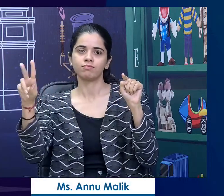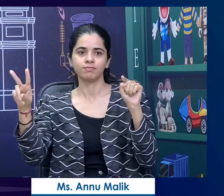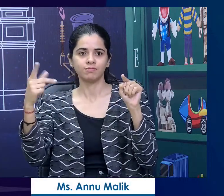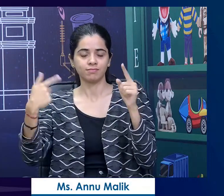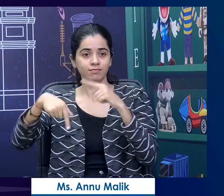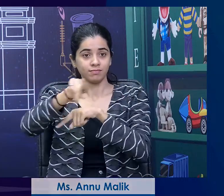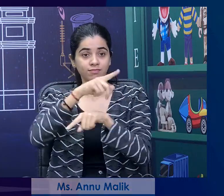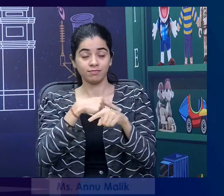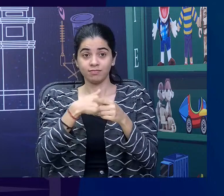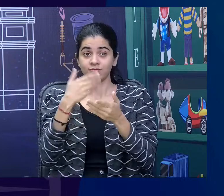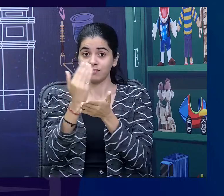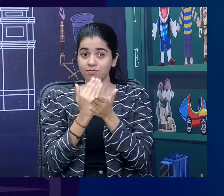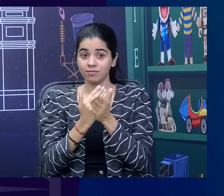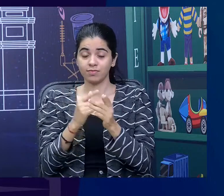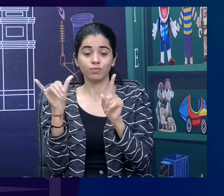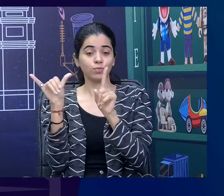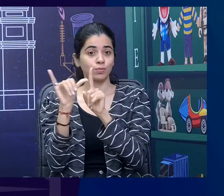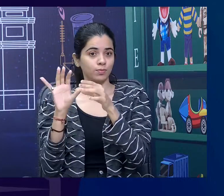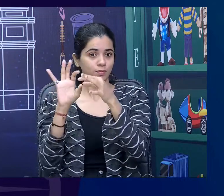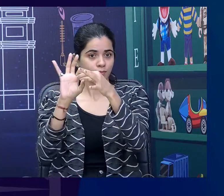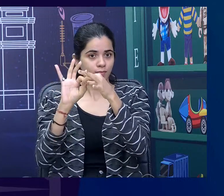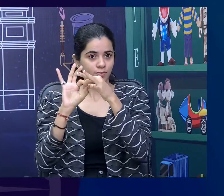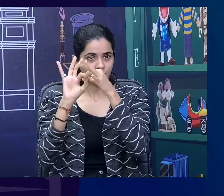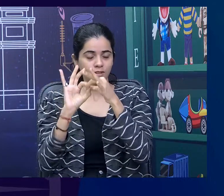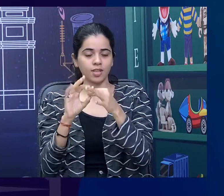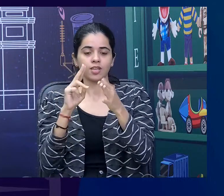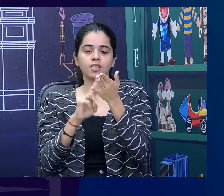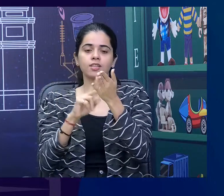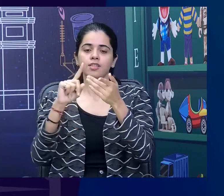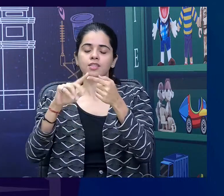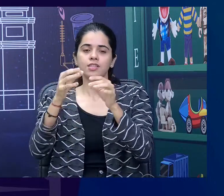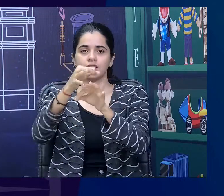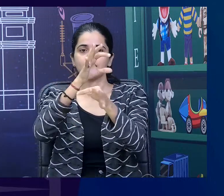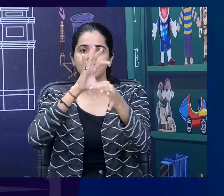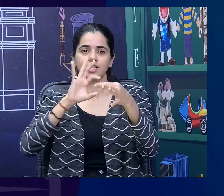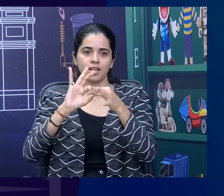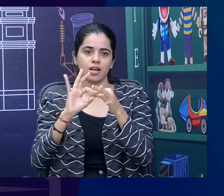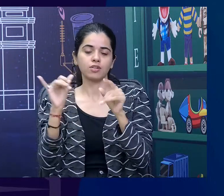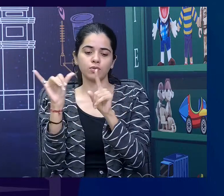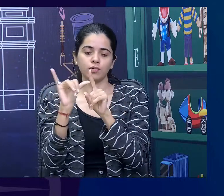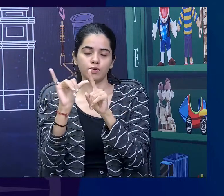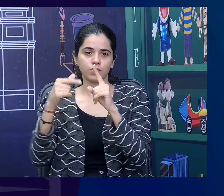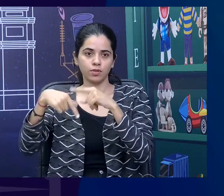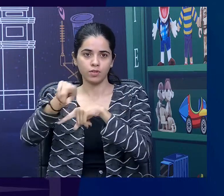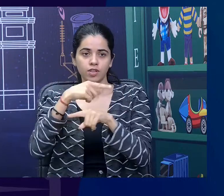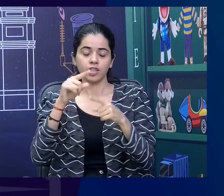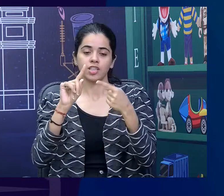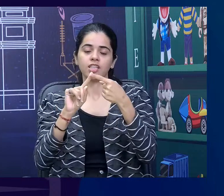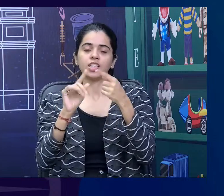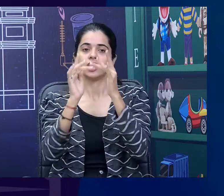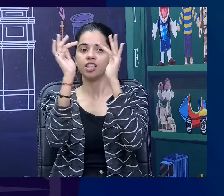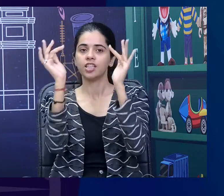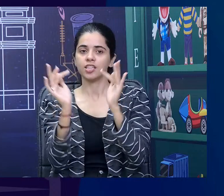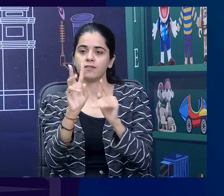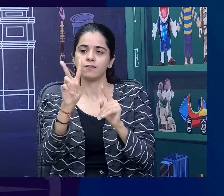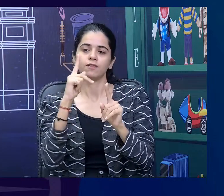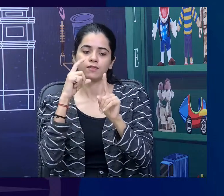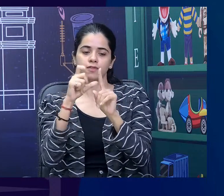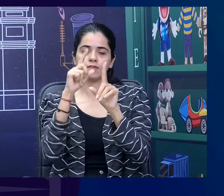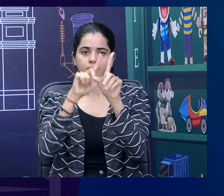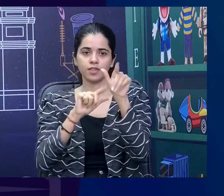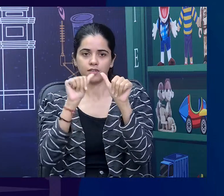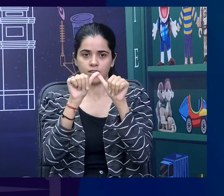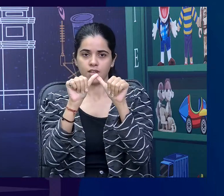from these channels you are with us on our YouTube channels as well, that is NCERT Official and NCERT PMeVIDYA class number 1